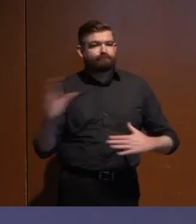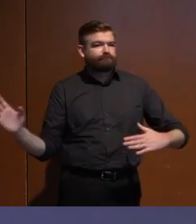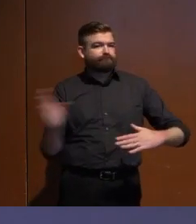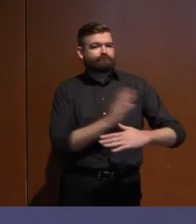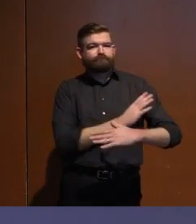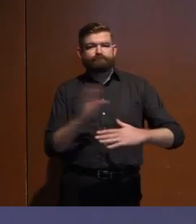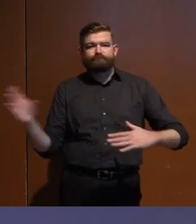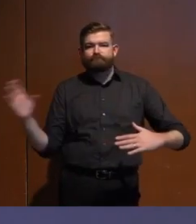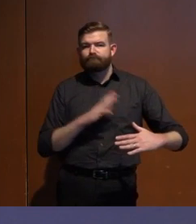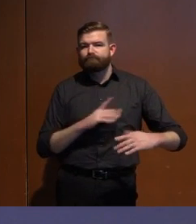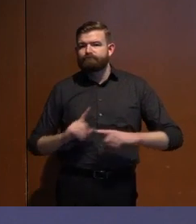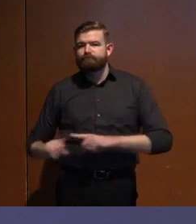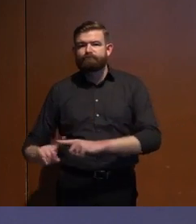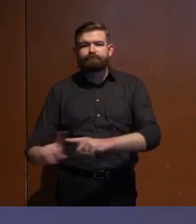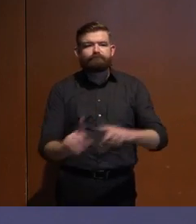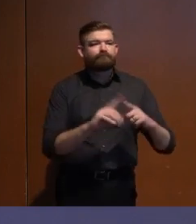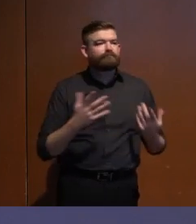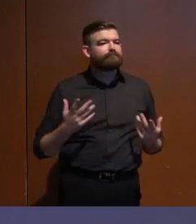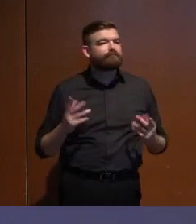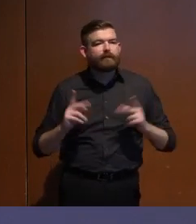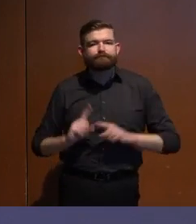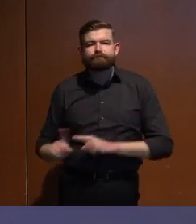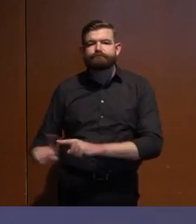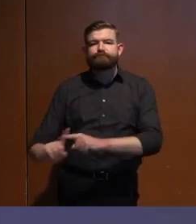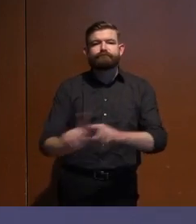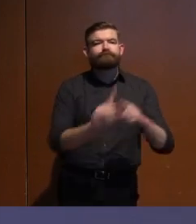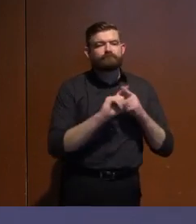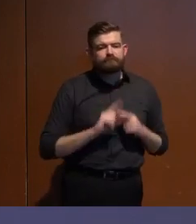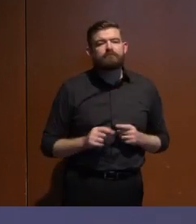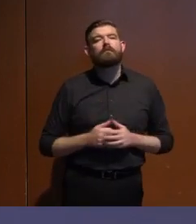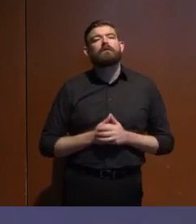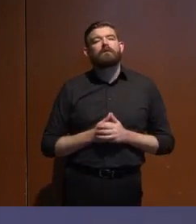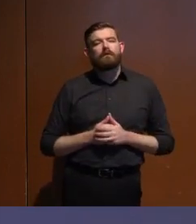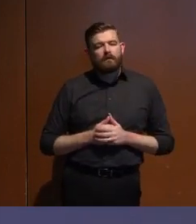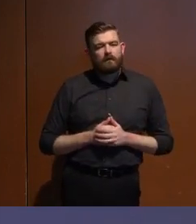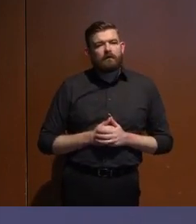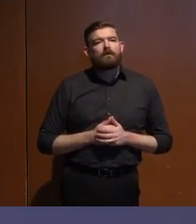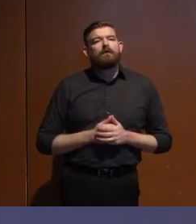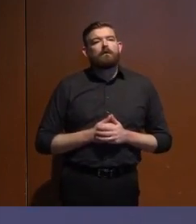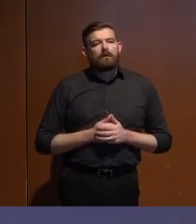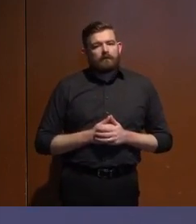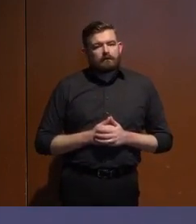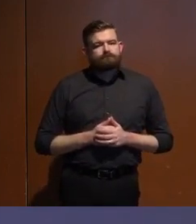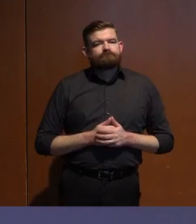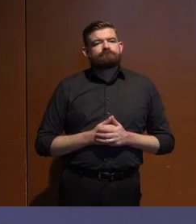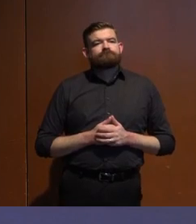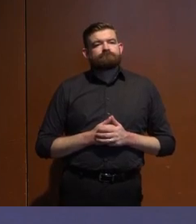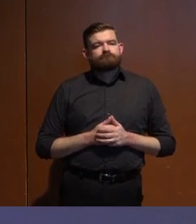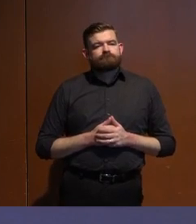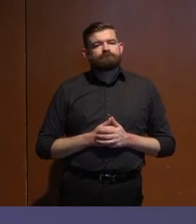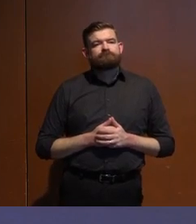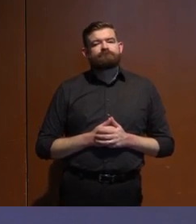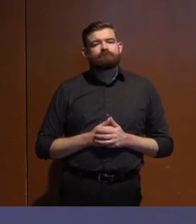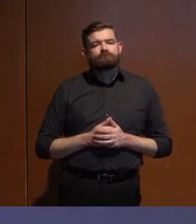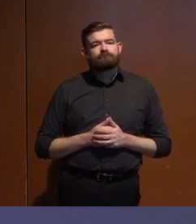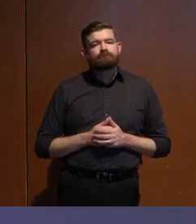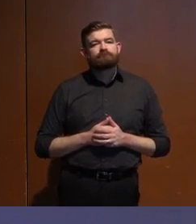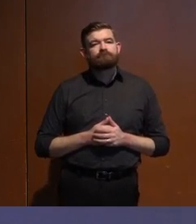something about, in fact, we could say something about each and every one of them, and in a perfect world we would.